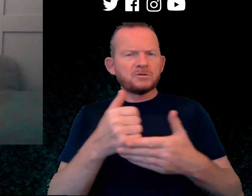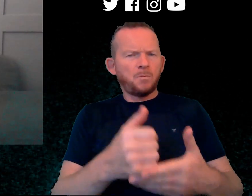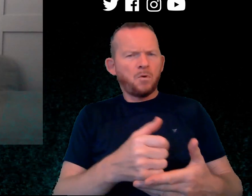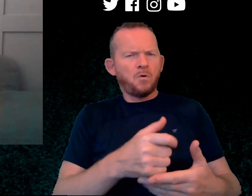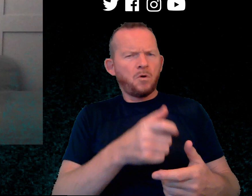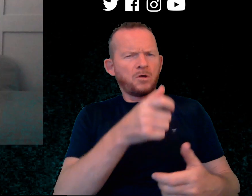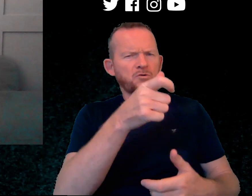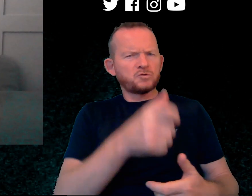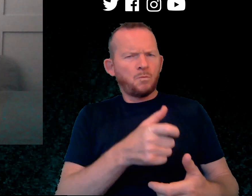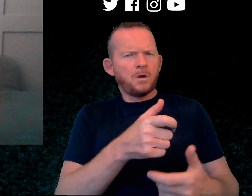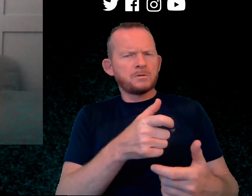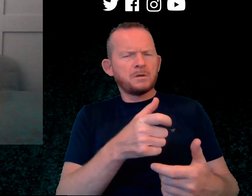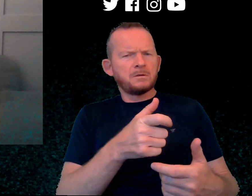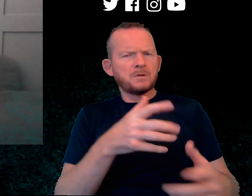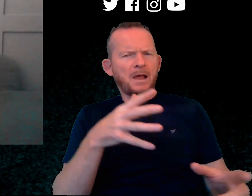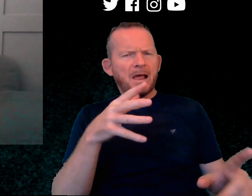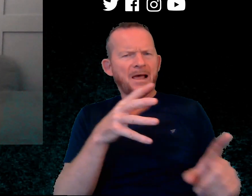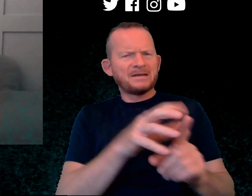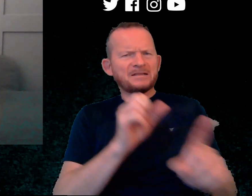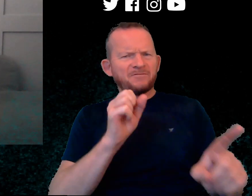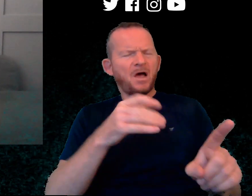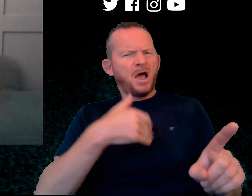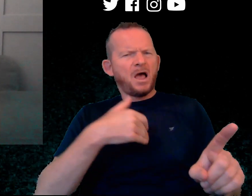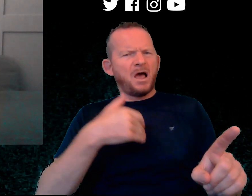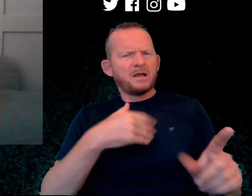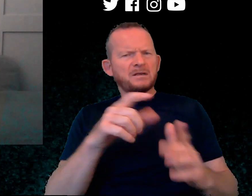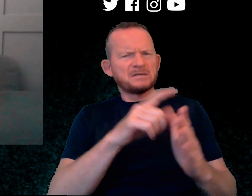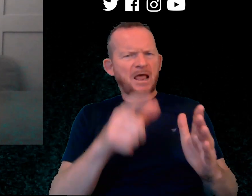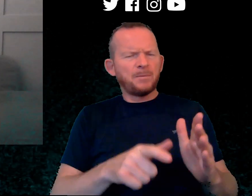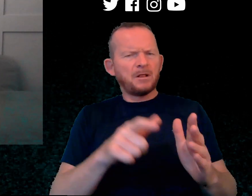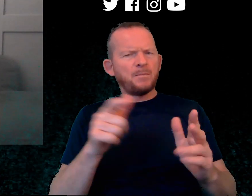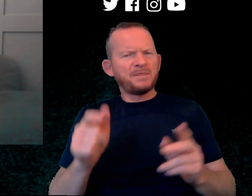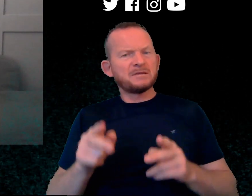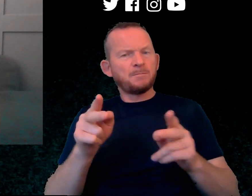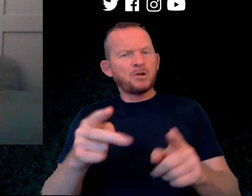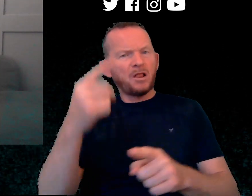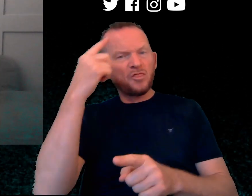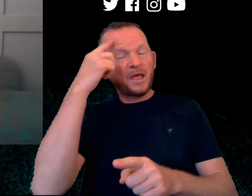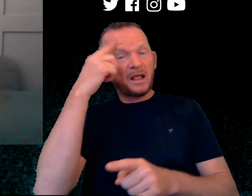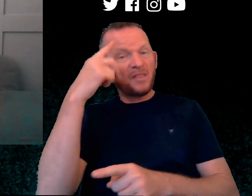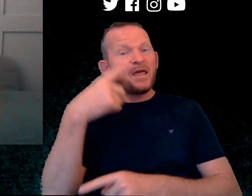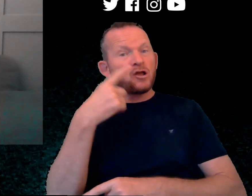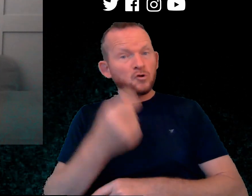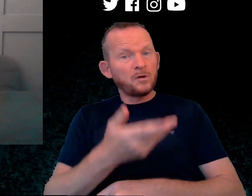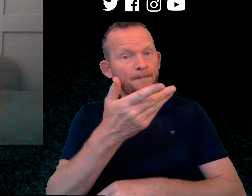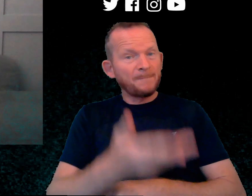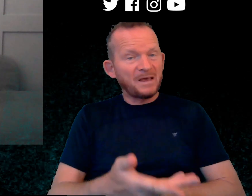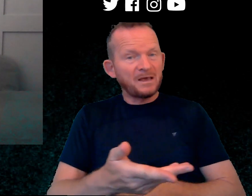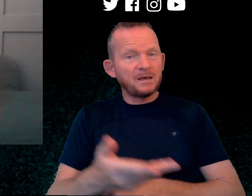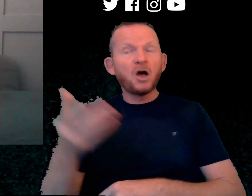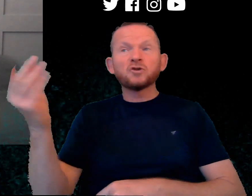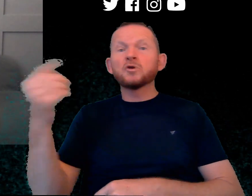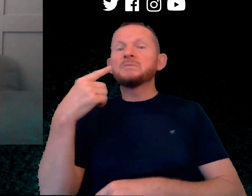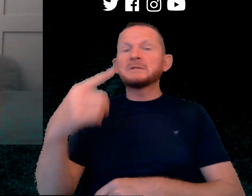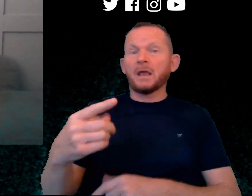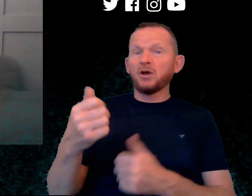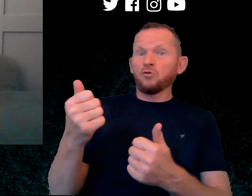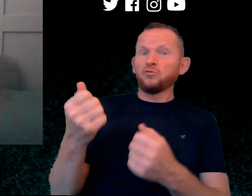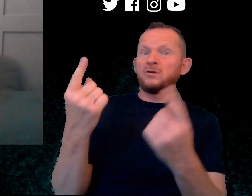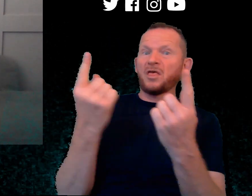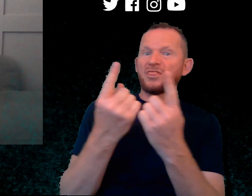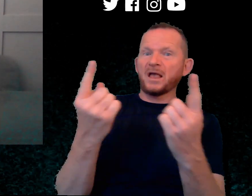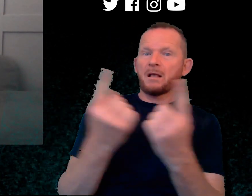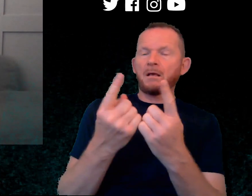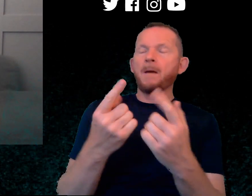These characteristics wouldn't necessarily ever support someone to identify as disabled, but under this model of thinking, they well could be.